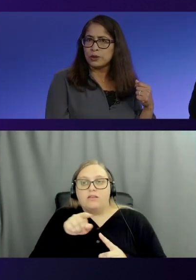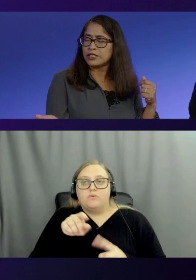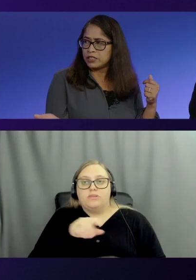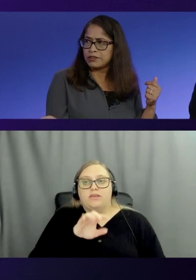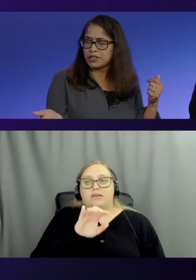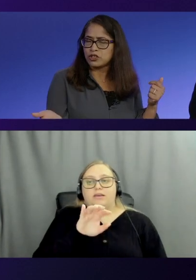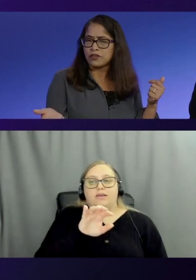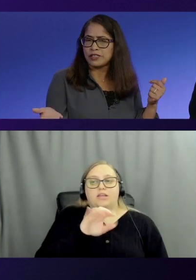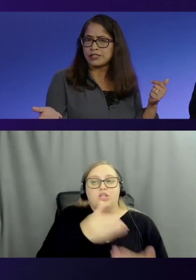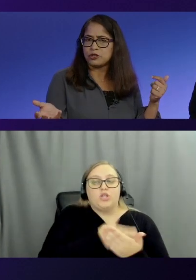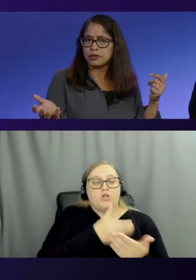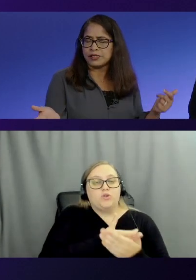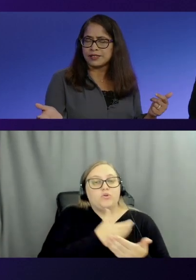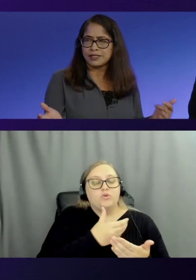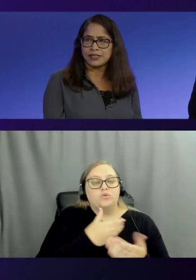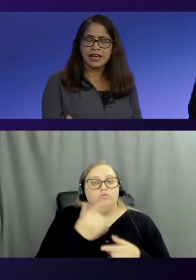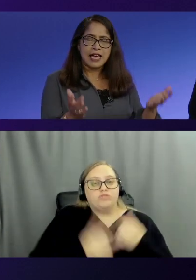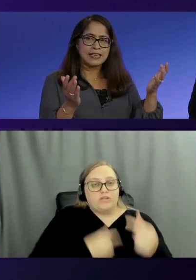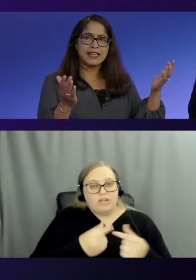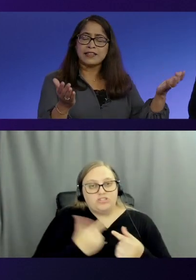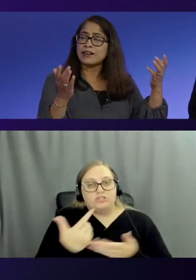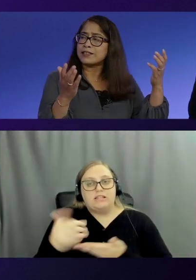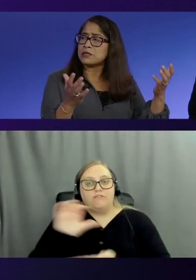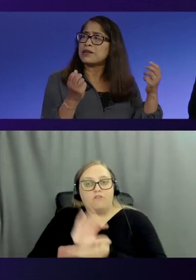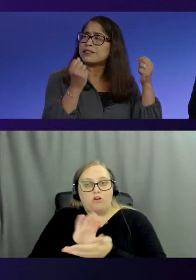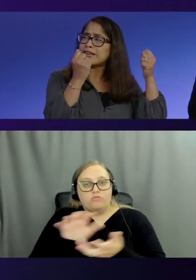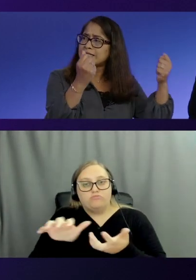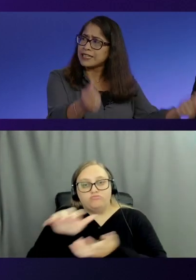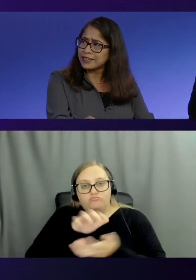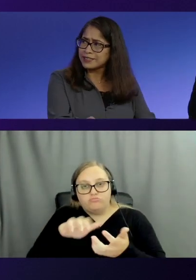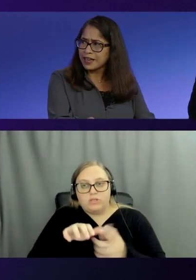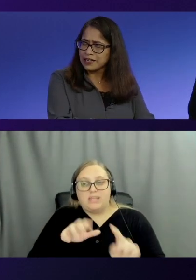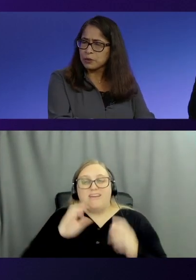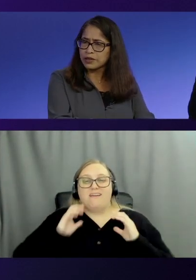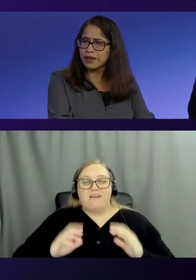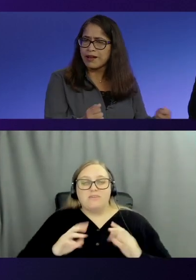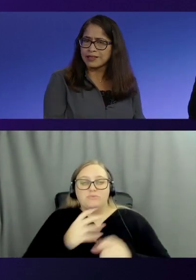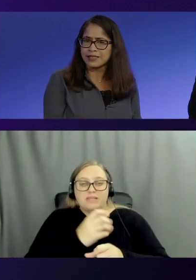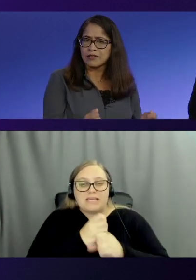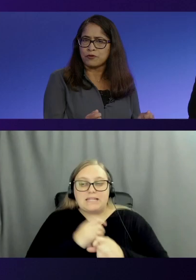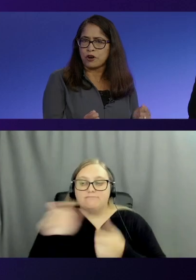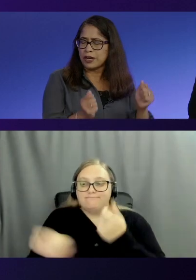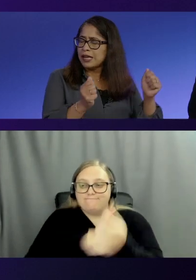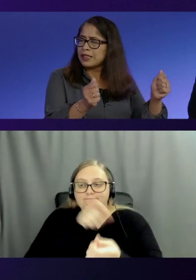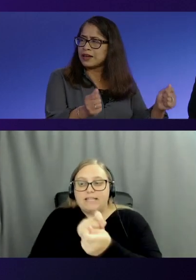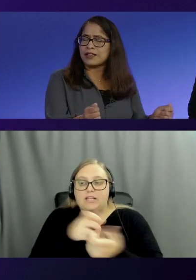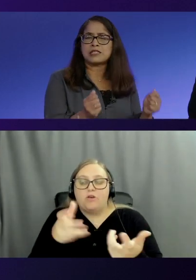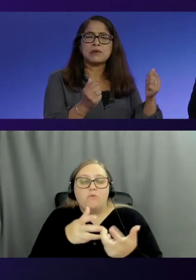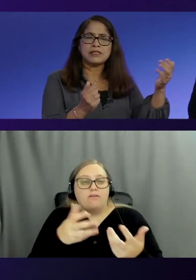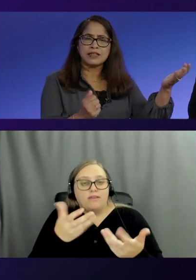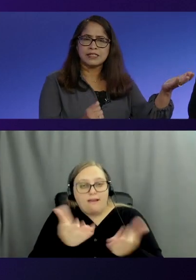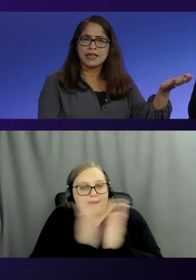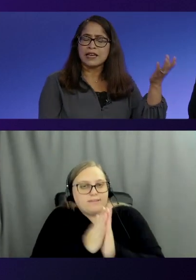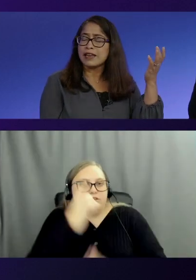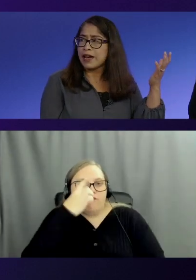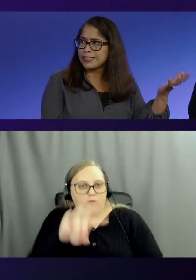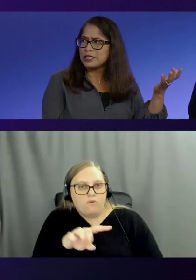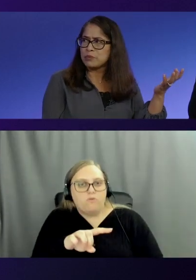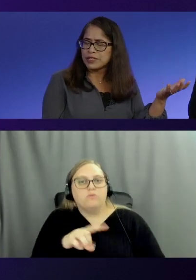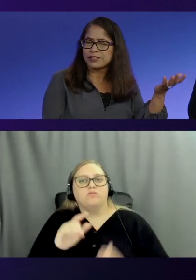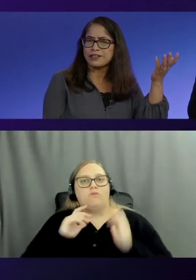the newer generation of EC2 instances is that the customers are getting exactly what they are asking for. The customers are